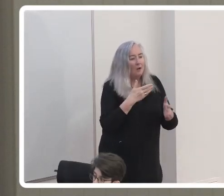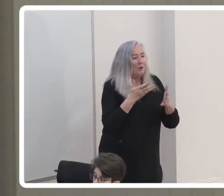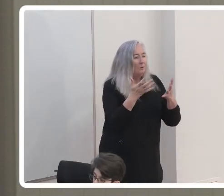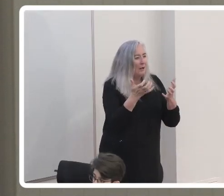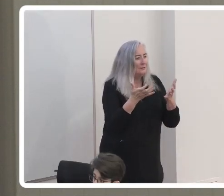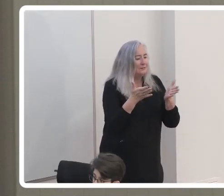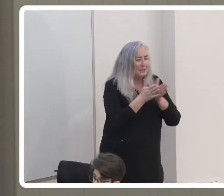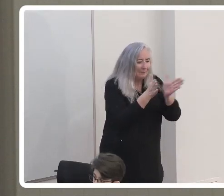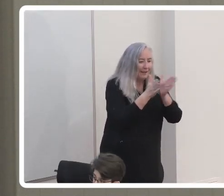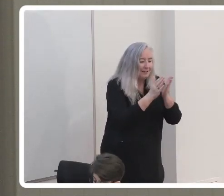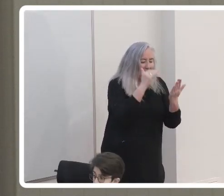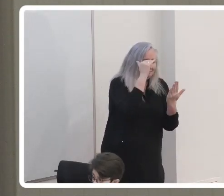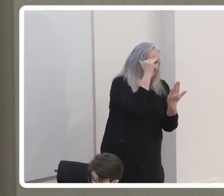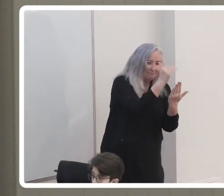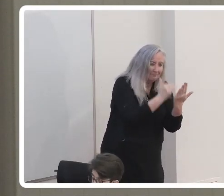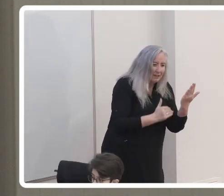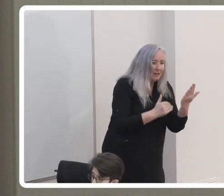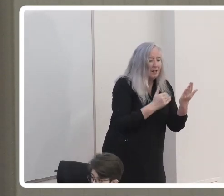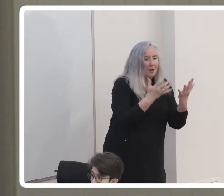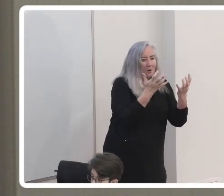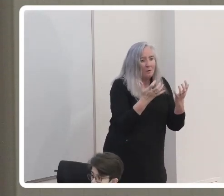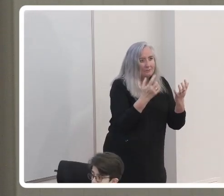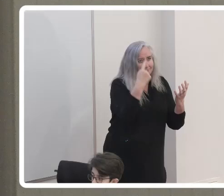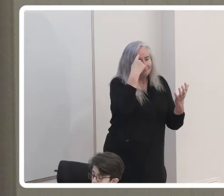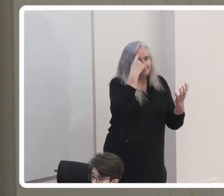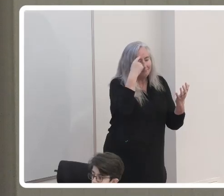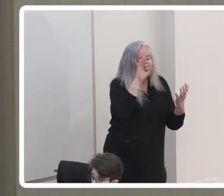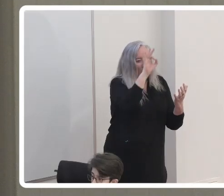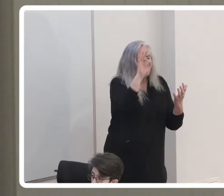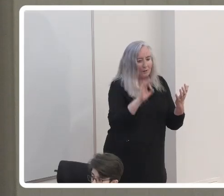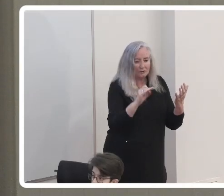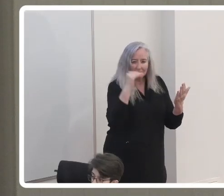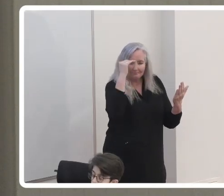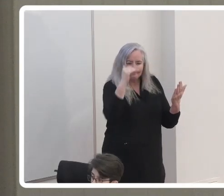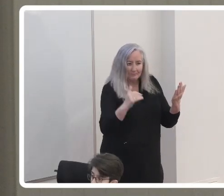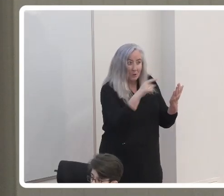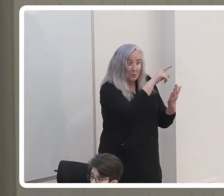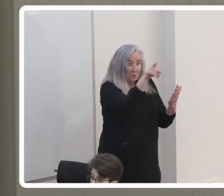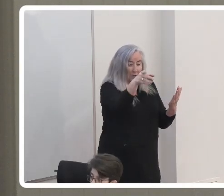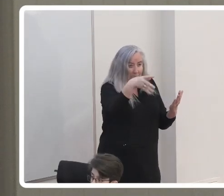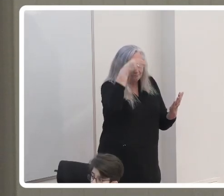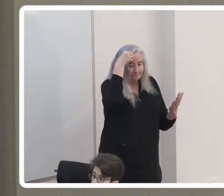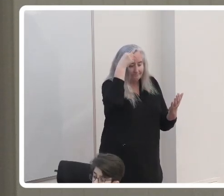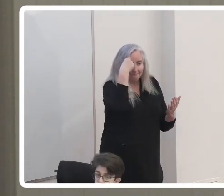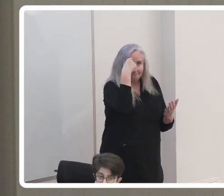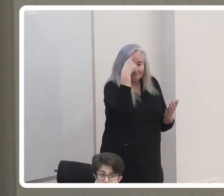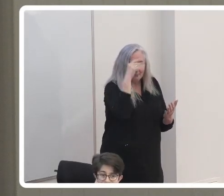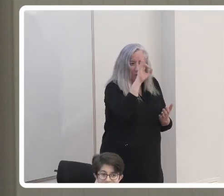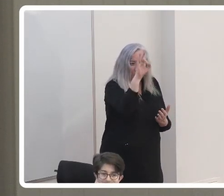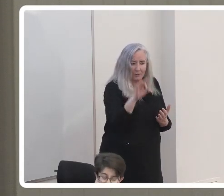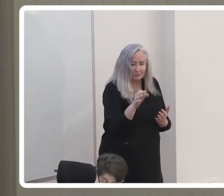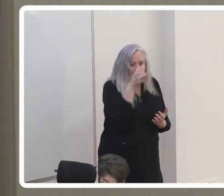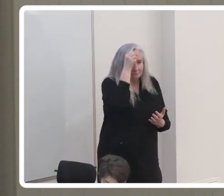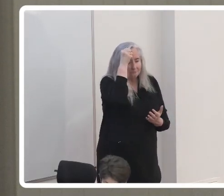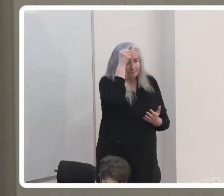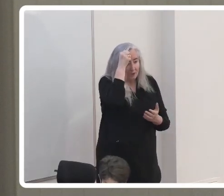an example from Poland to identify some questions worth keeping in mind more generally while navigating the